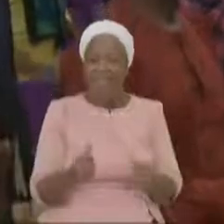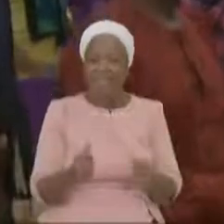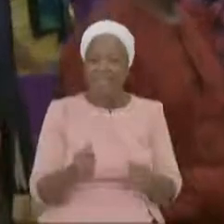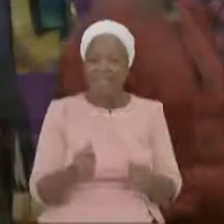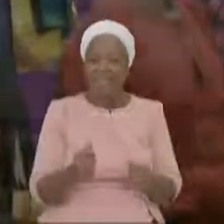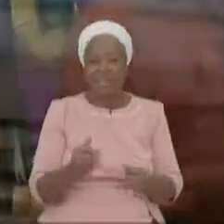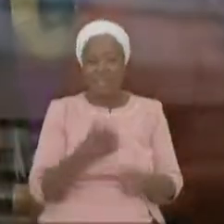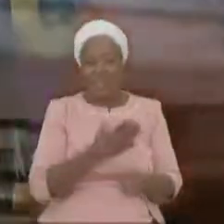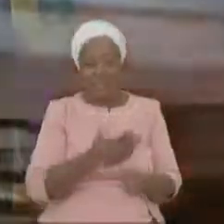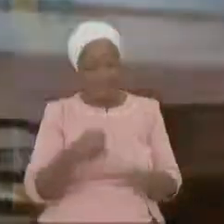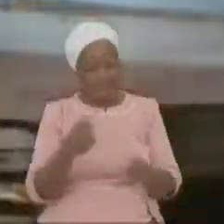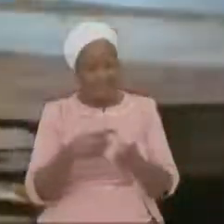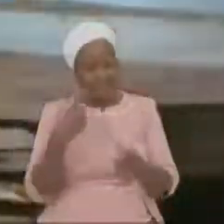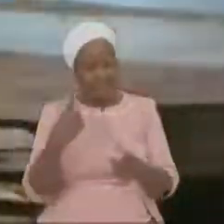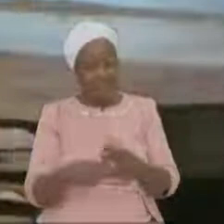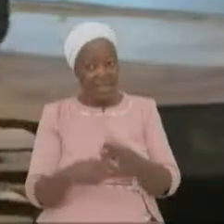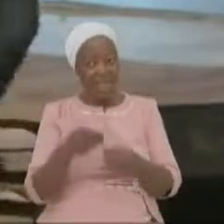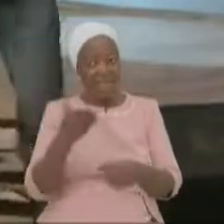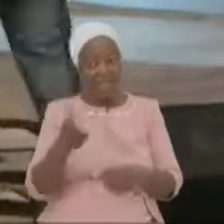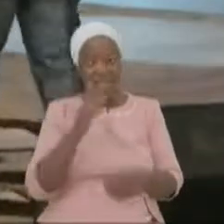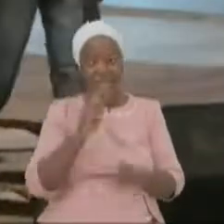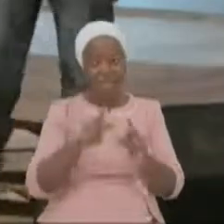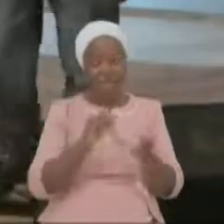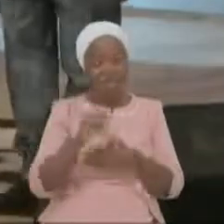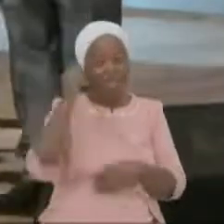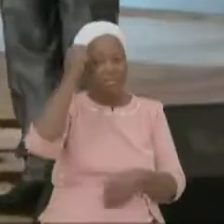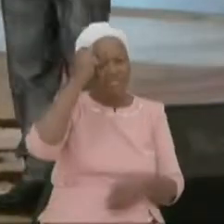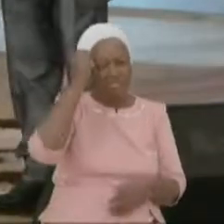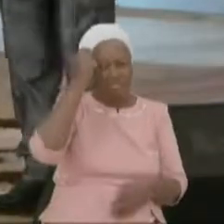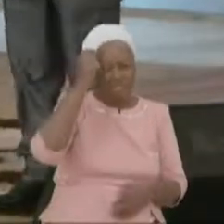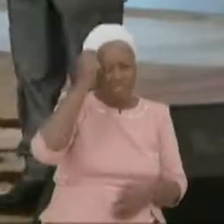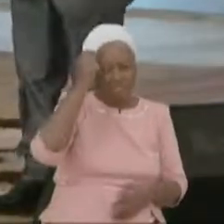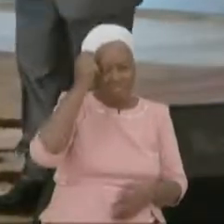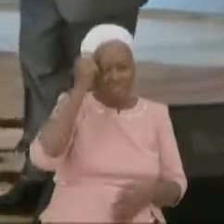And then there are people that will think his